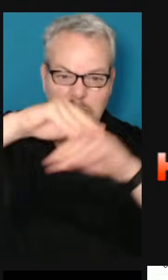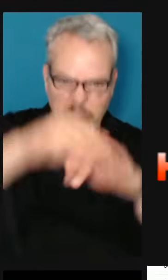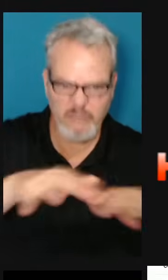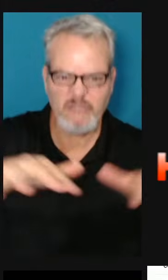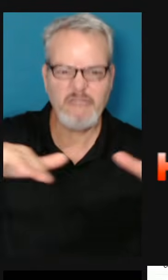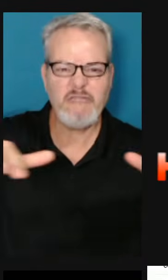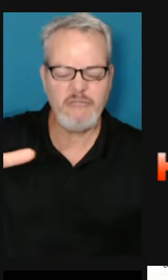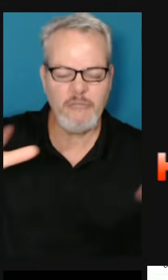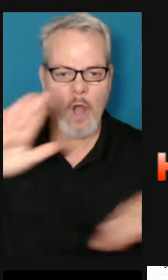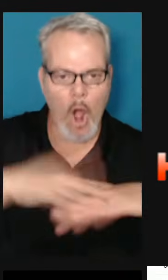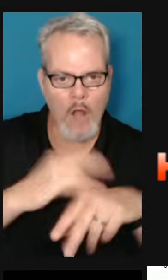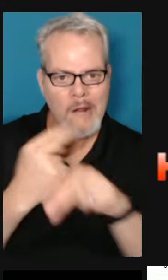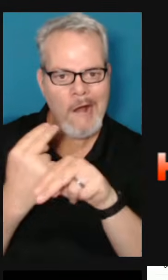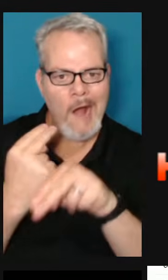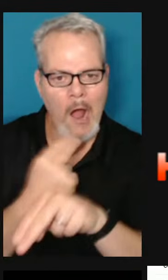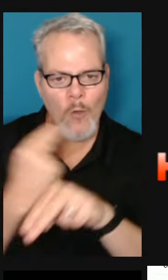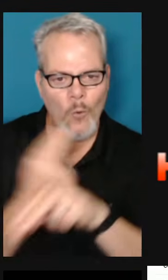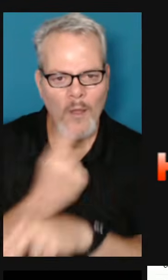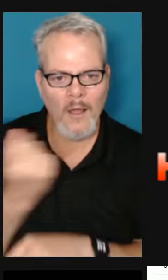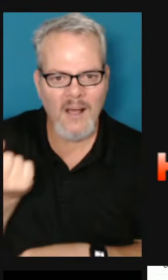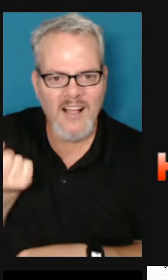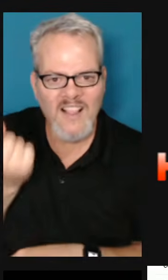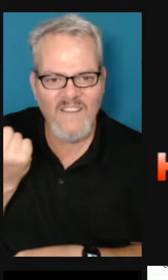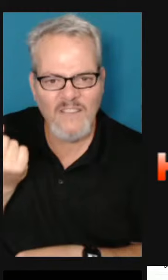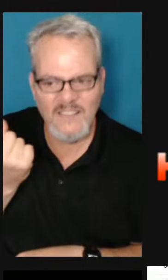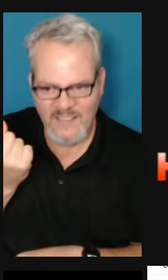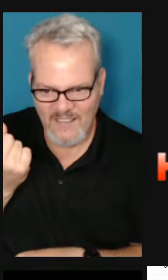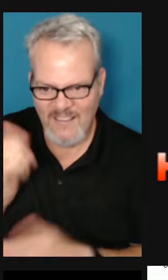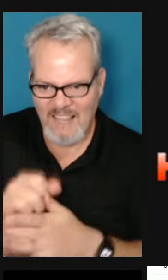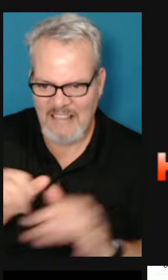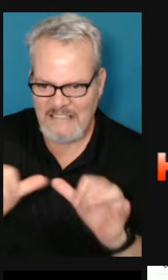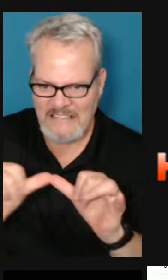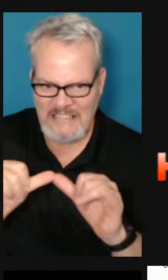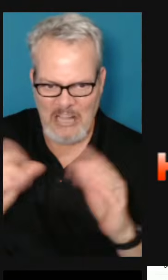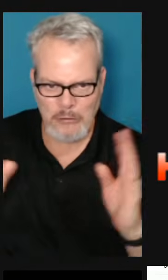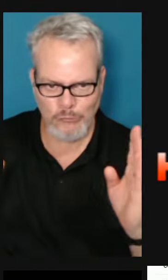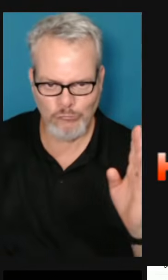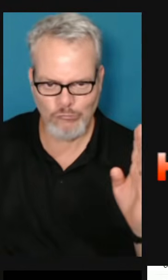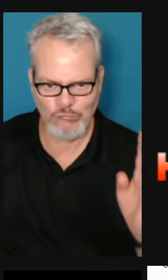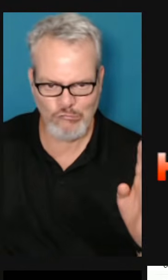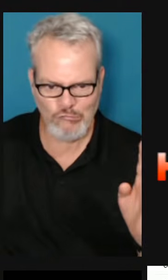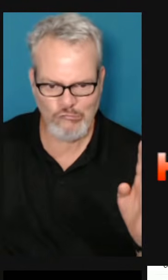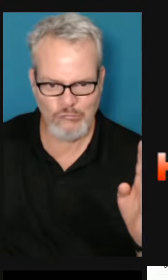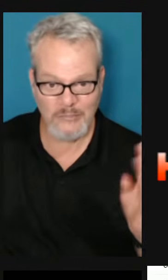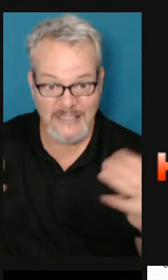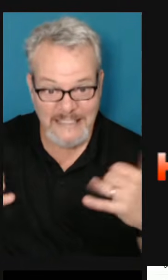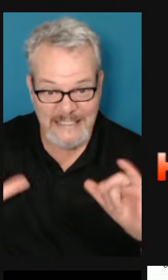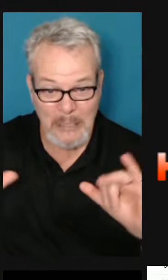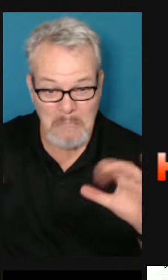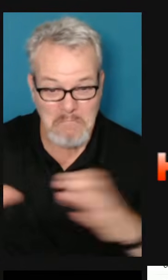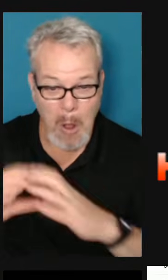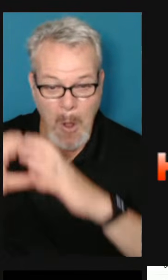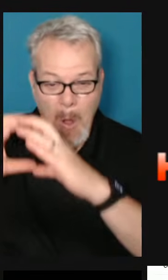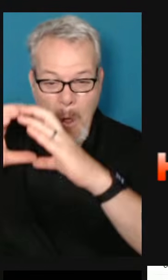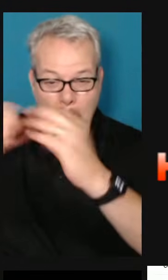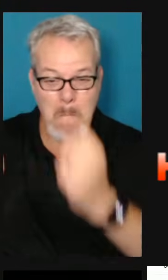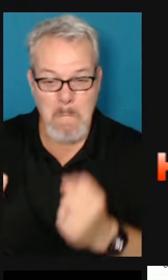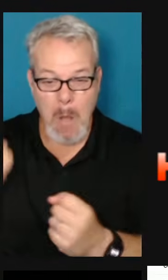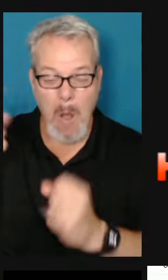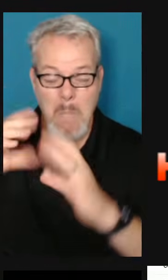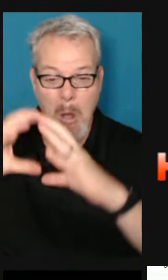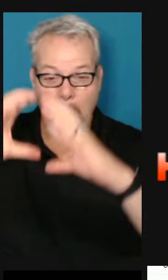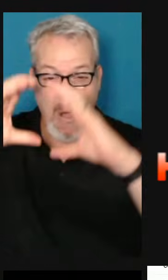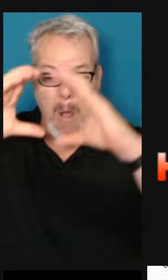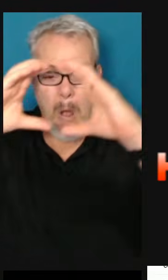seen anywhere reported of these reticulite sizes. Noted while still in midair, being about 1 foot in diameter and then landing